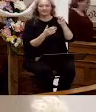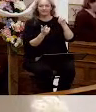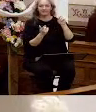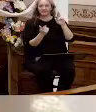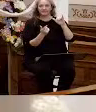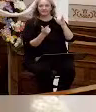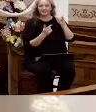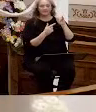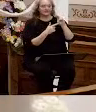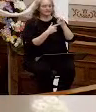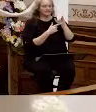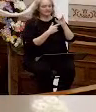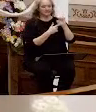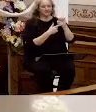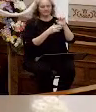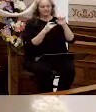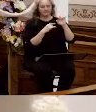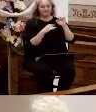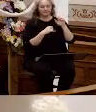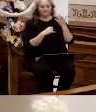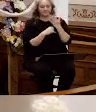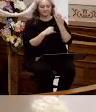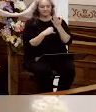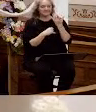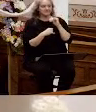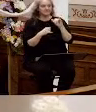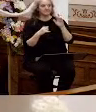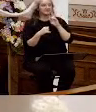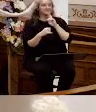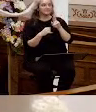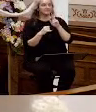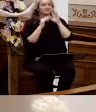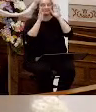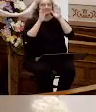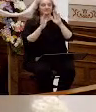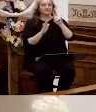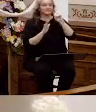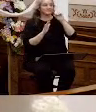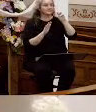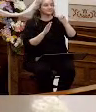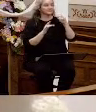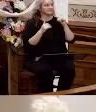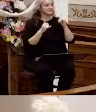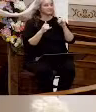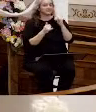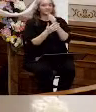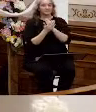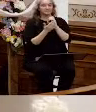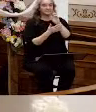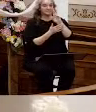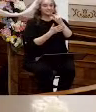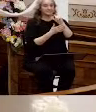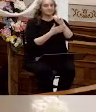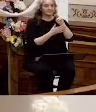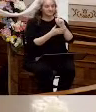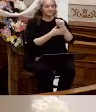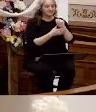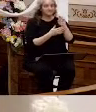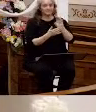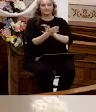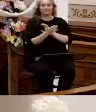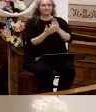and a half to get them to come here. They are fabulous. Tom is going to play a couple organ pieces. Their choir has traveled to